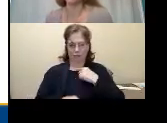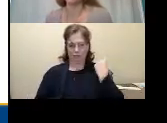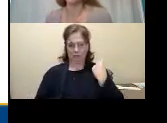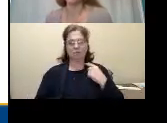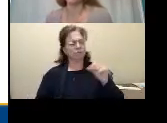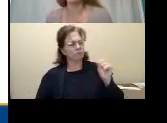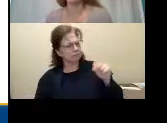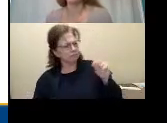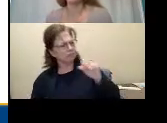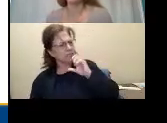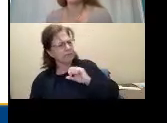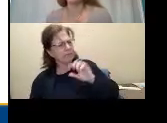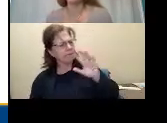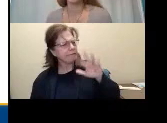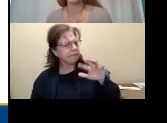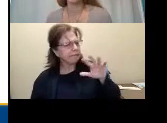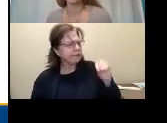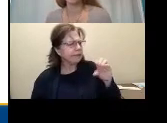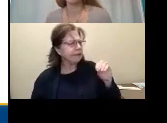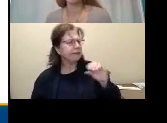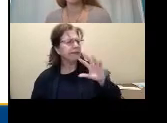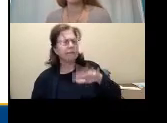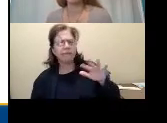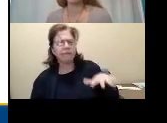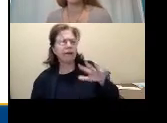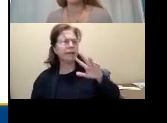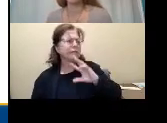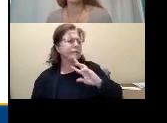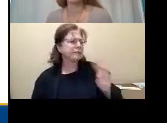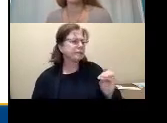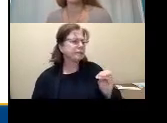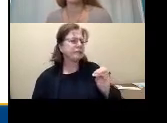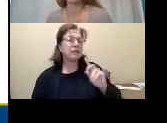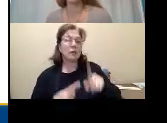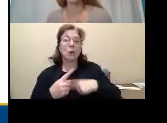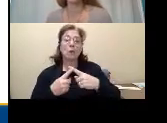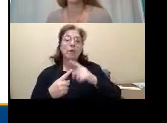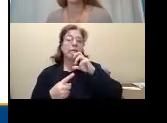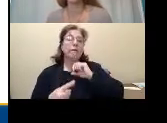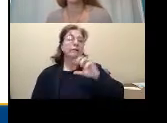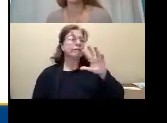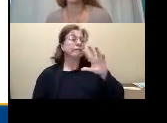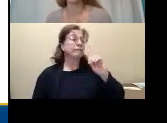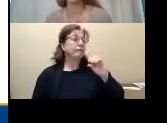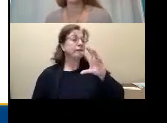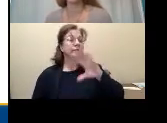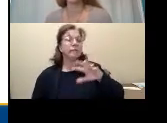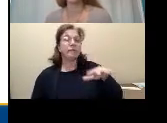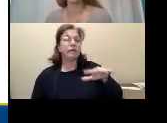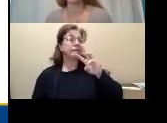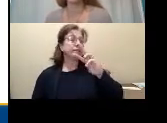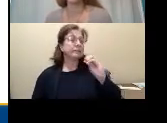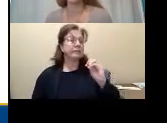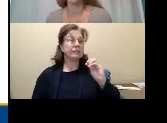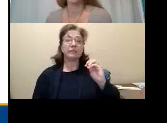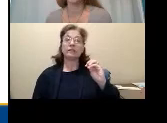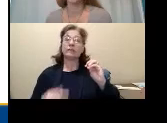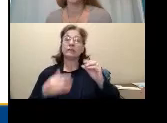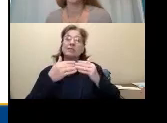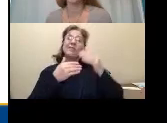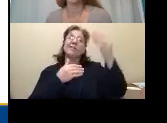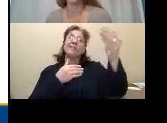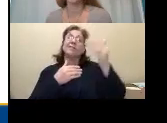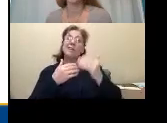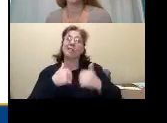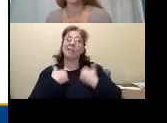50, 55, 60, and you quit smoking, the chance, by the time you reach 50, 55, 60, the chances of you living more than 15 years